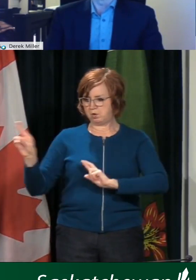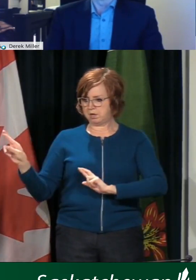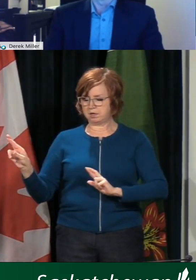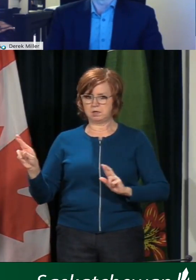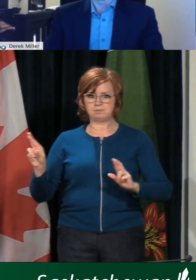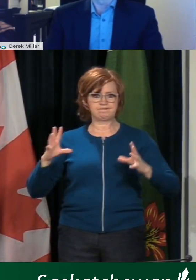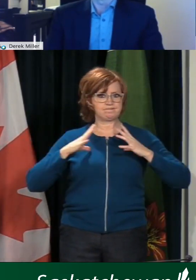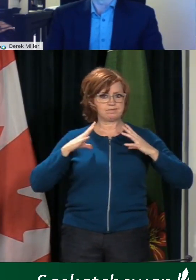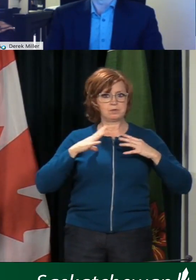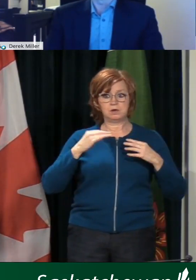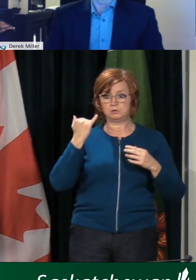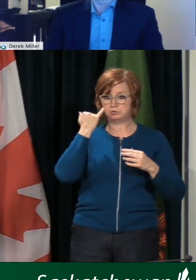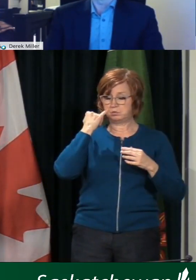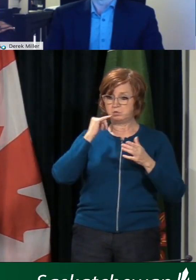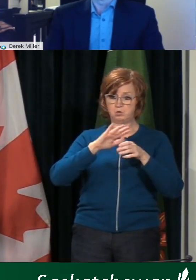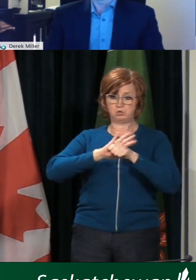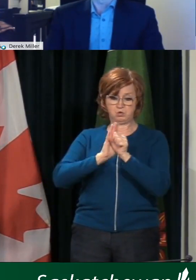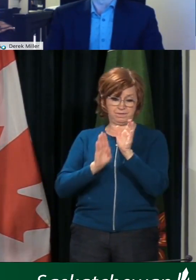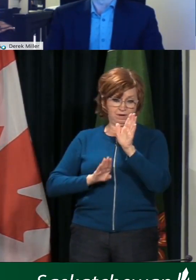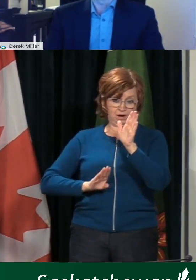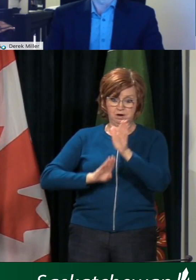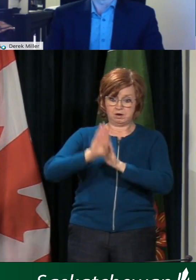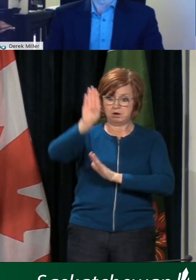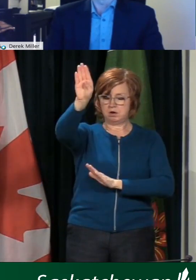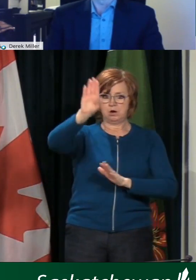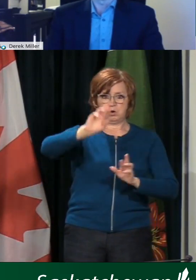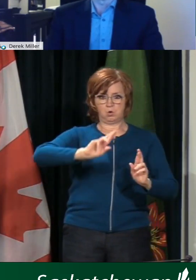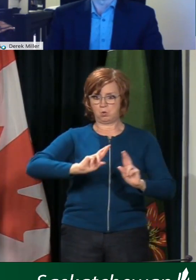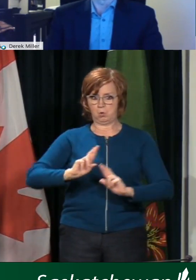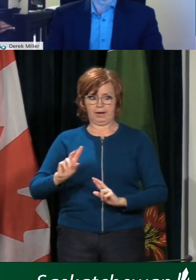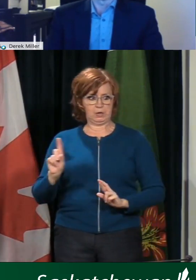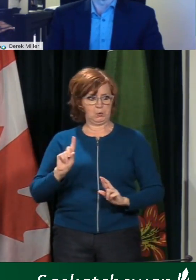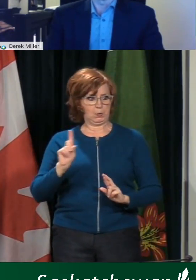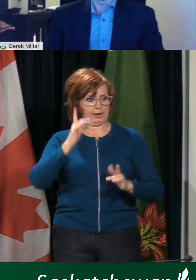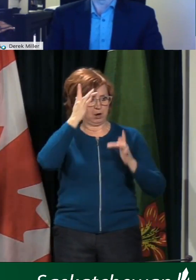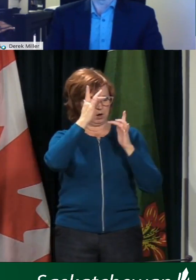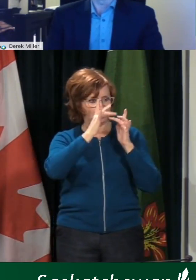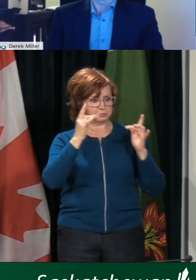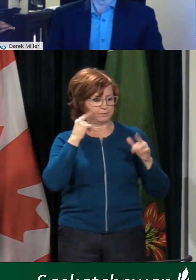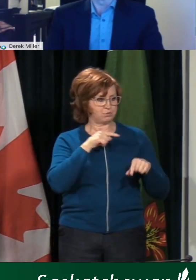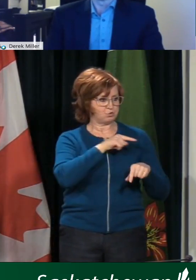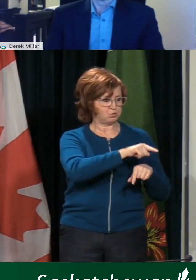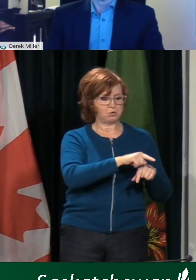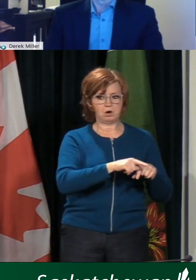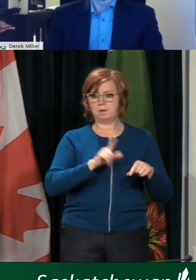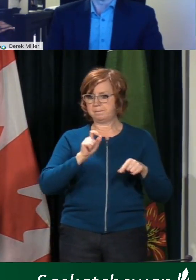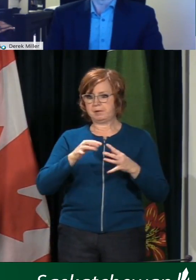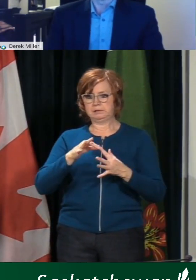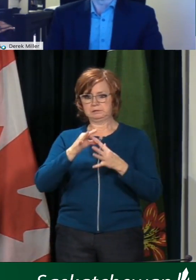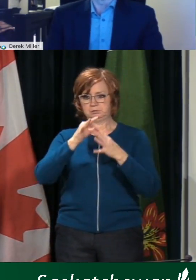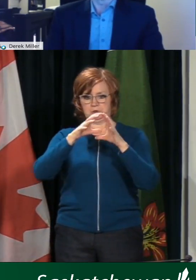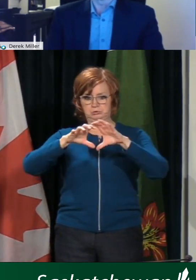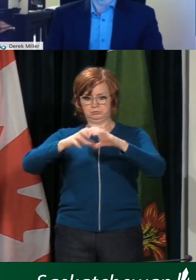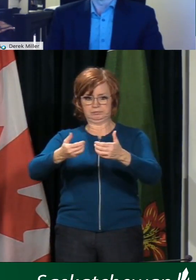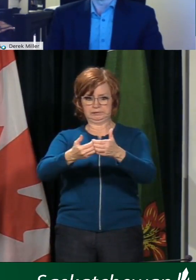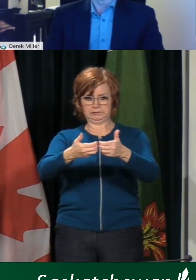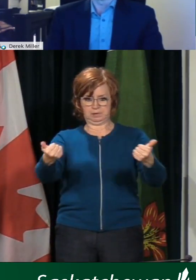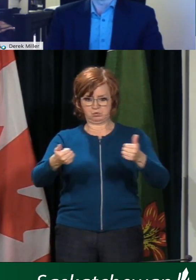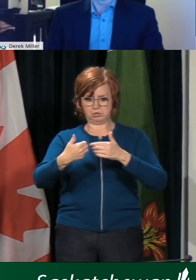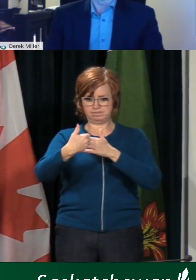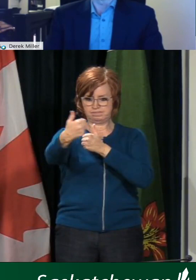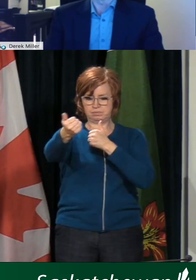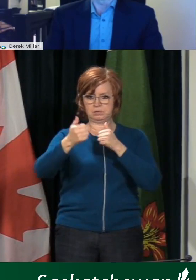hospital or non-COVID-19 hospital, as well as the ongoing use of mixed hospitals to meet COVID